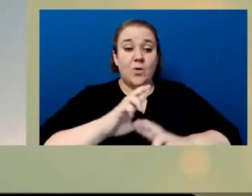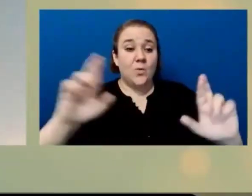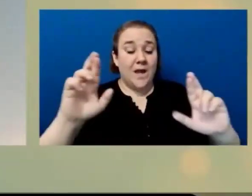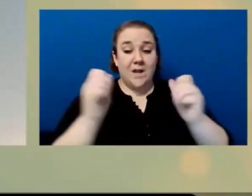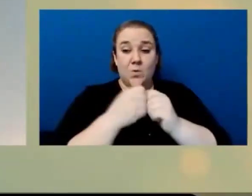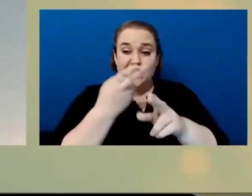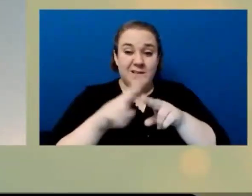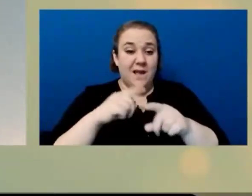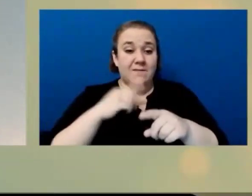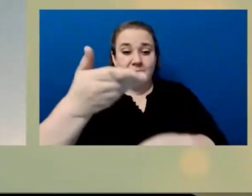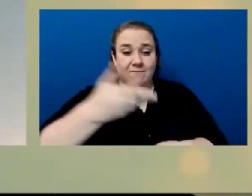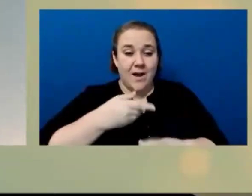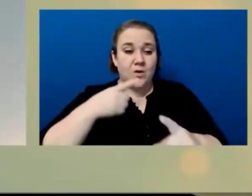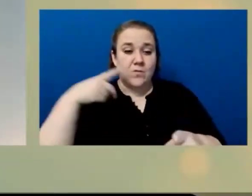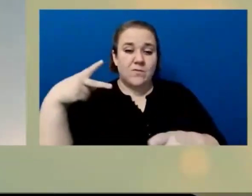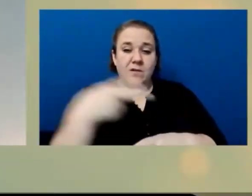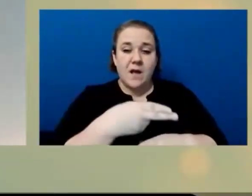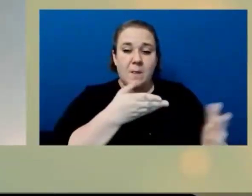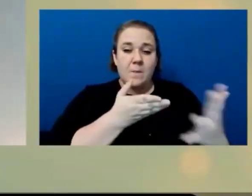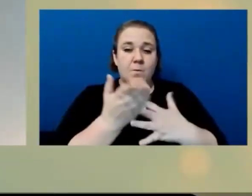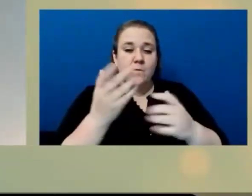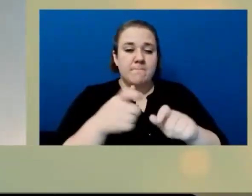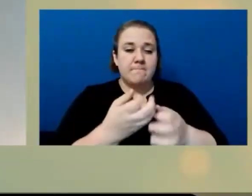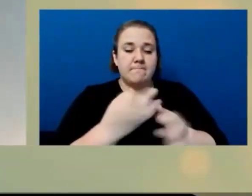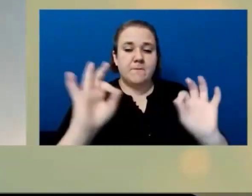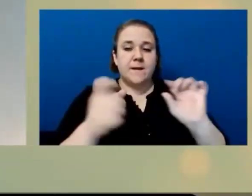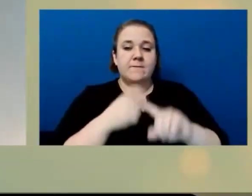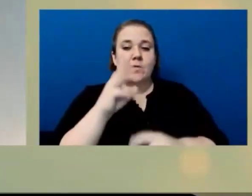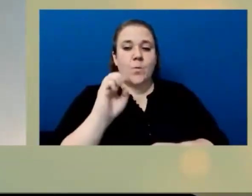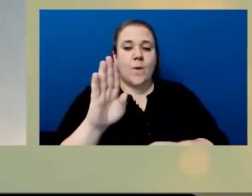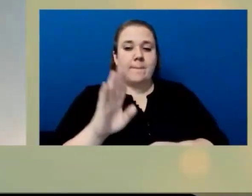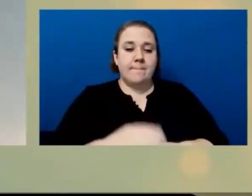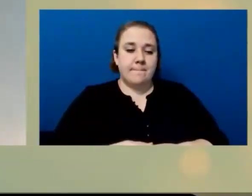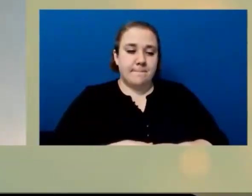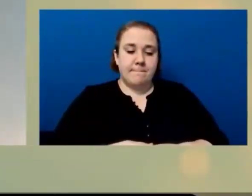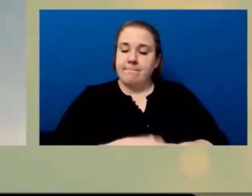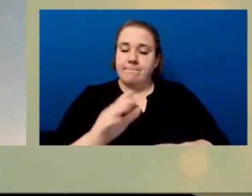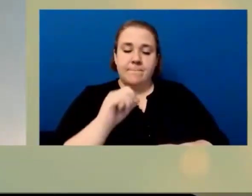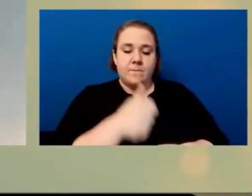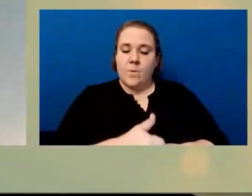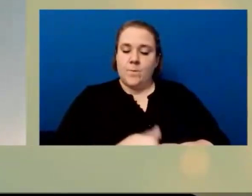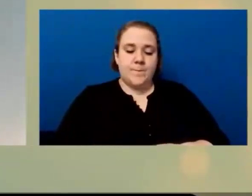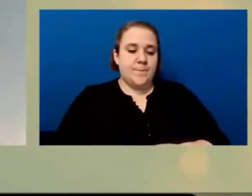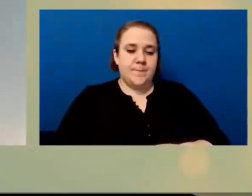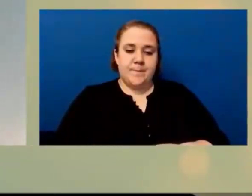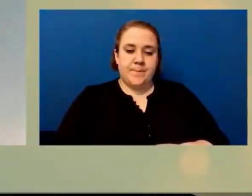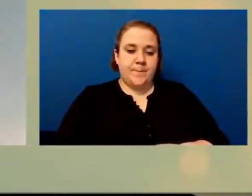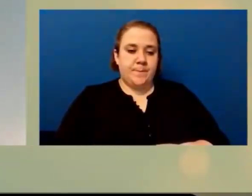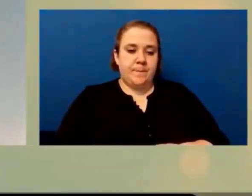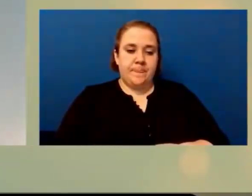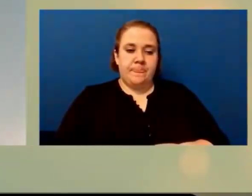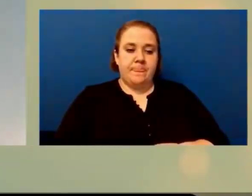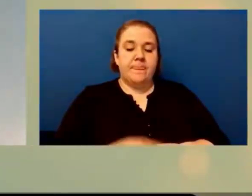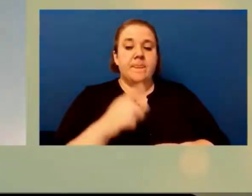You must stay woven in. Everything depends on us all staying woven